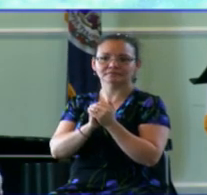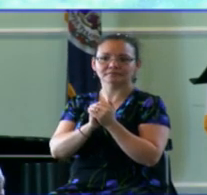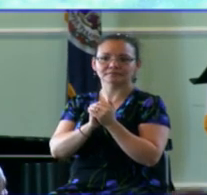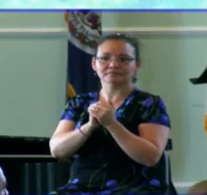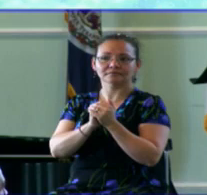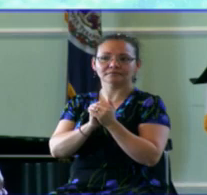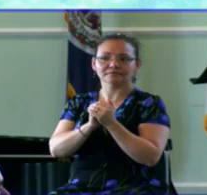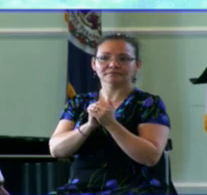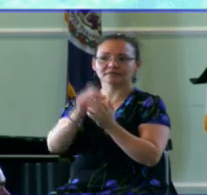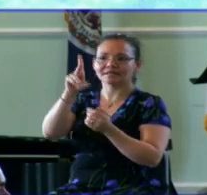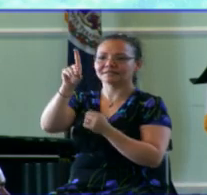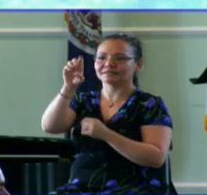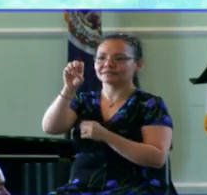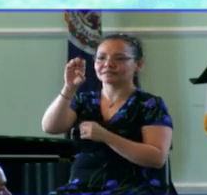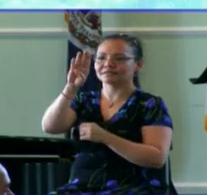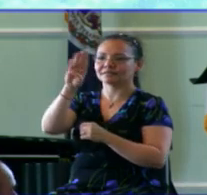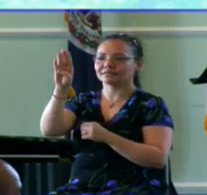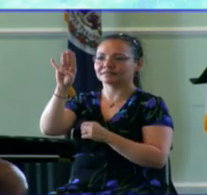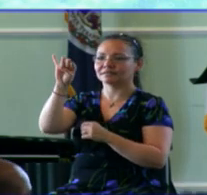we also have Debbie.